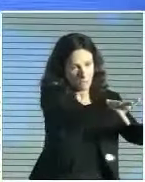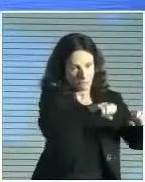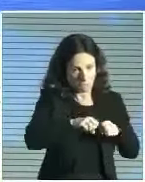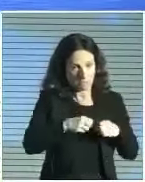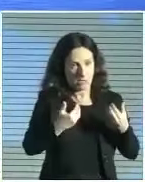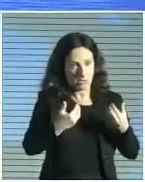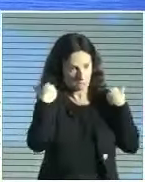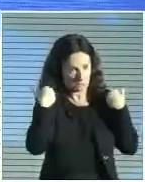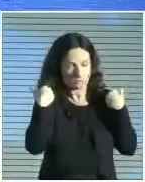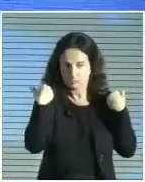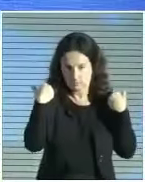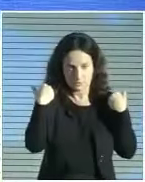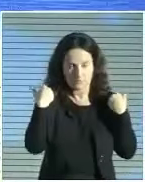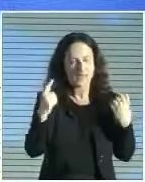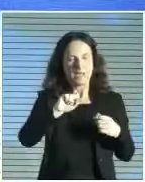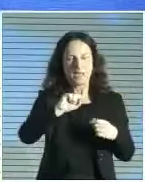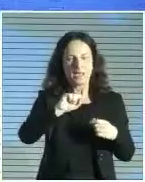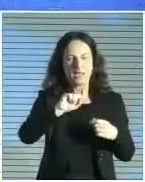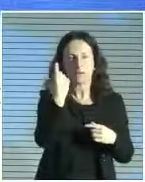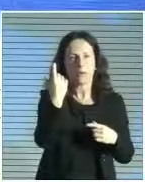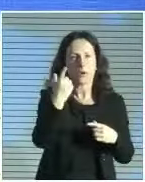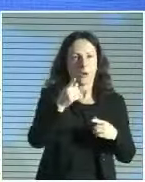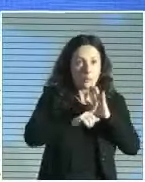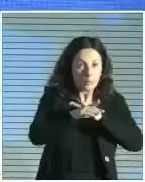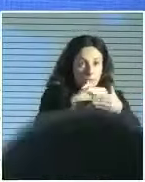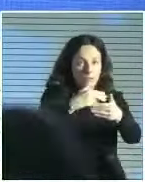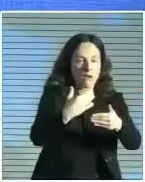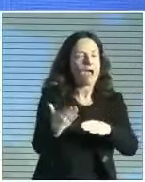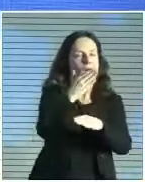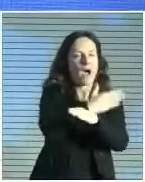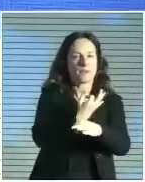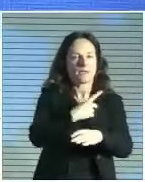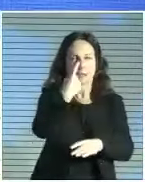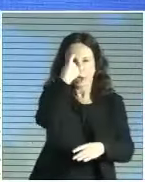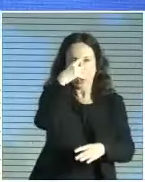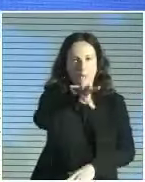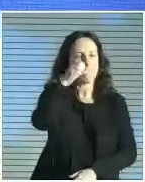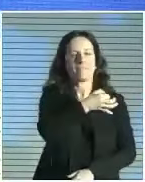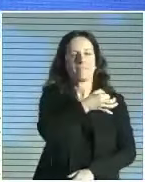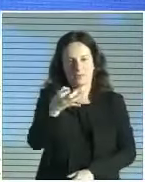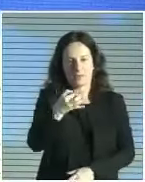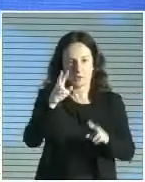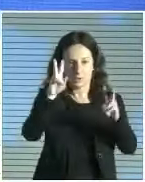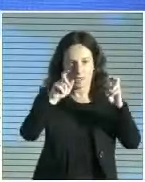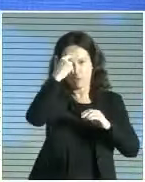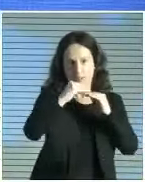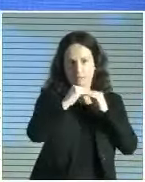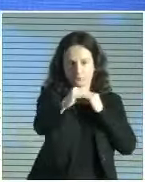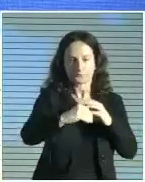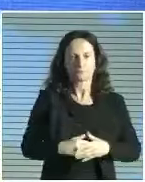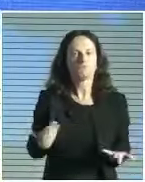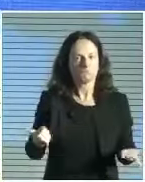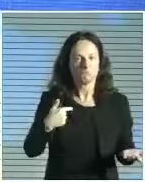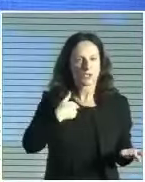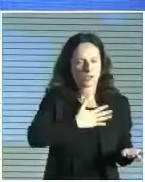I will have to say that I'm very pleased to see how the development of Guanajuato understanding the sustainability